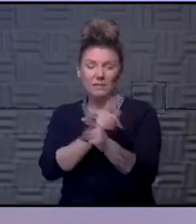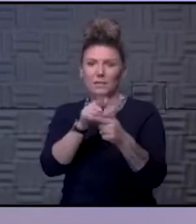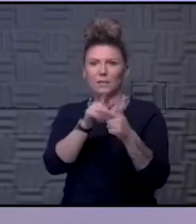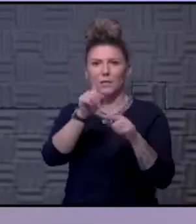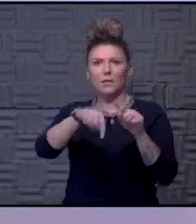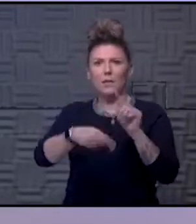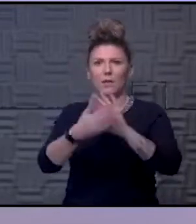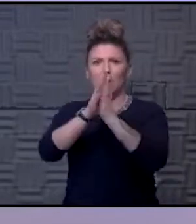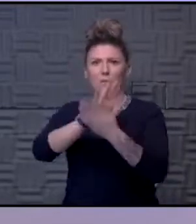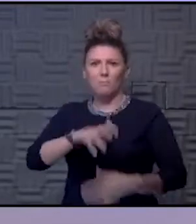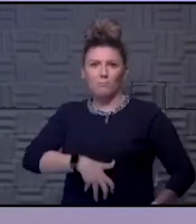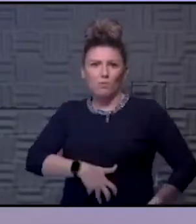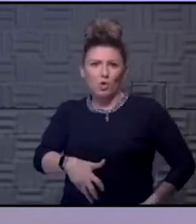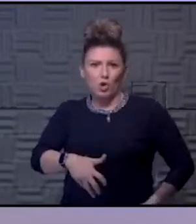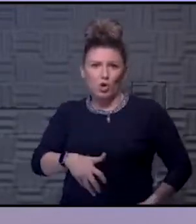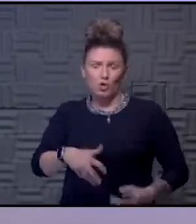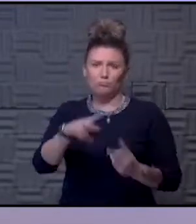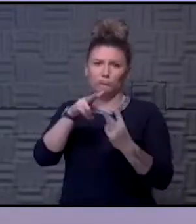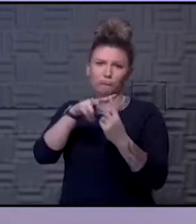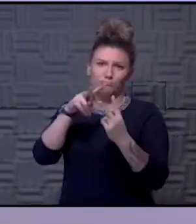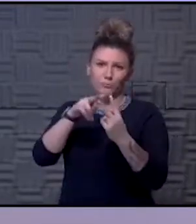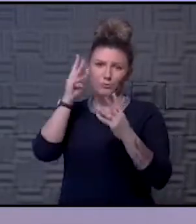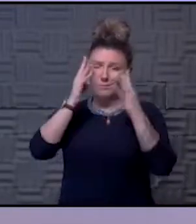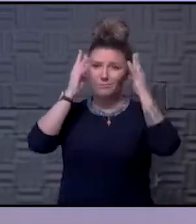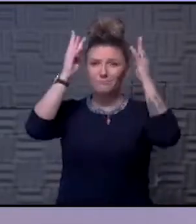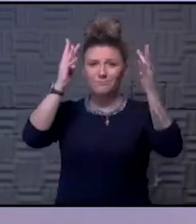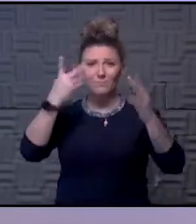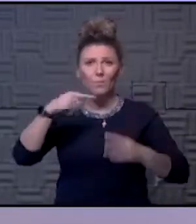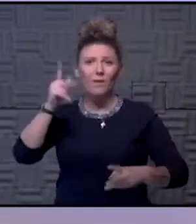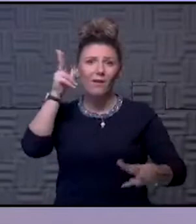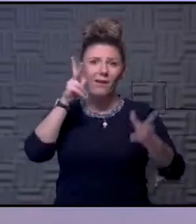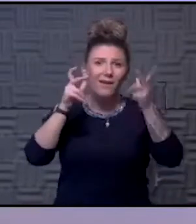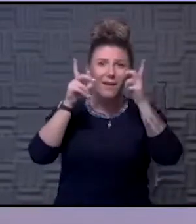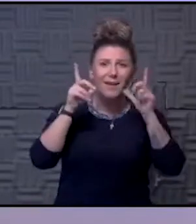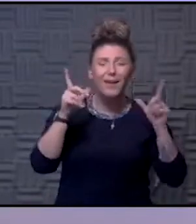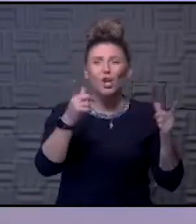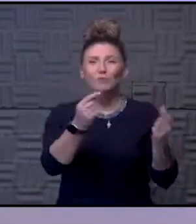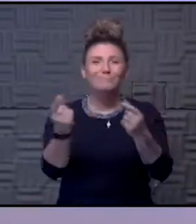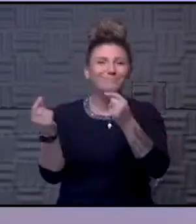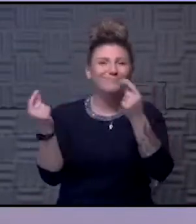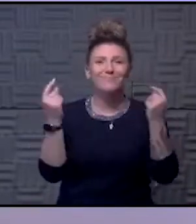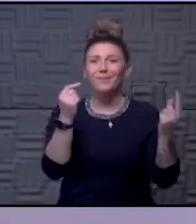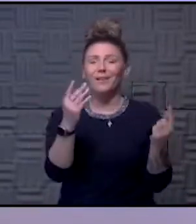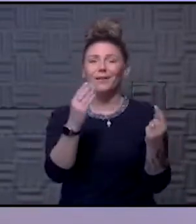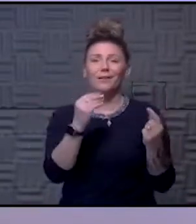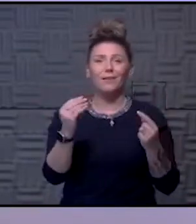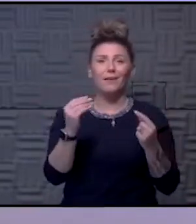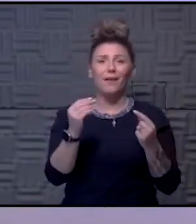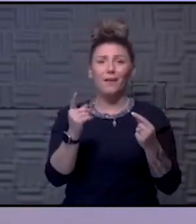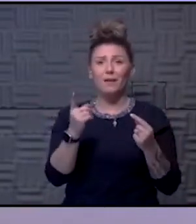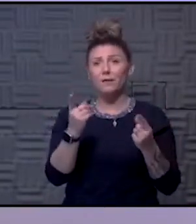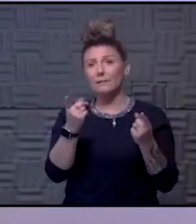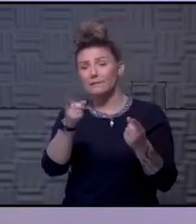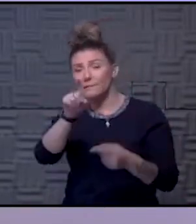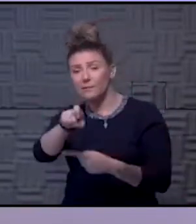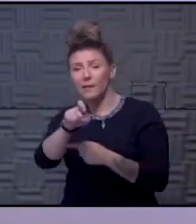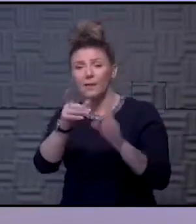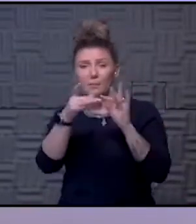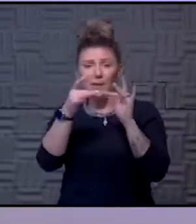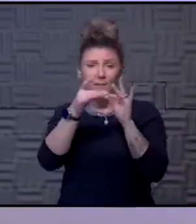most common myths that we were hearing, and develop messaging around that.